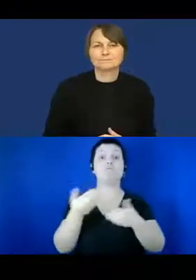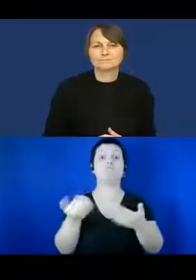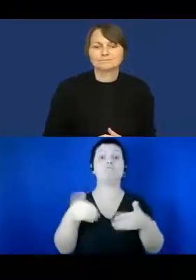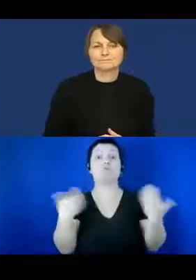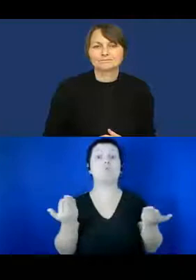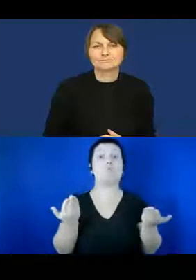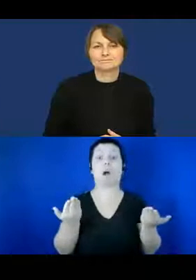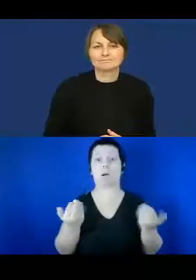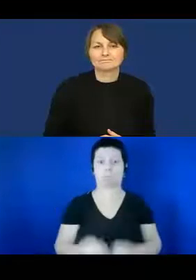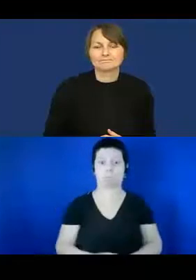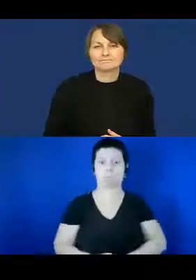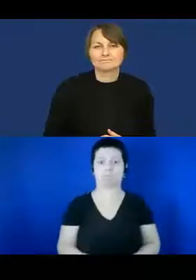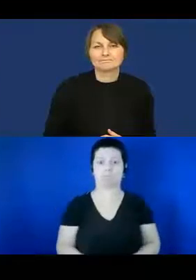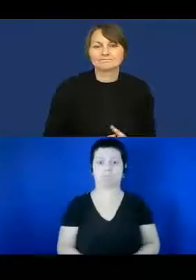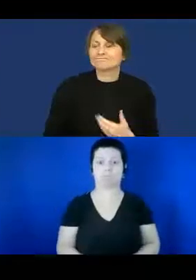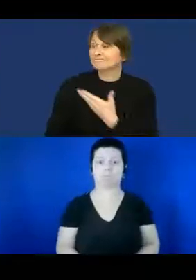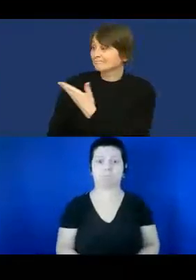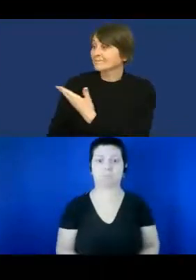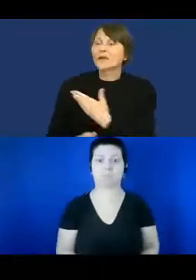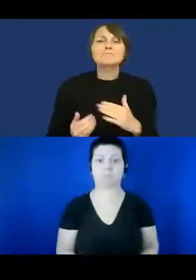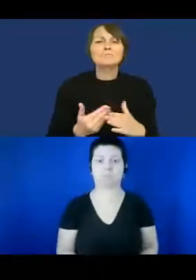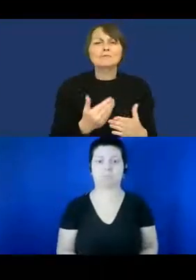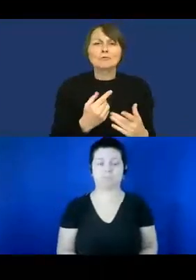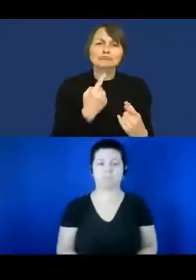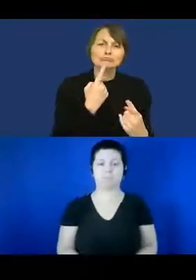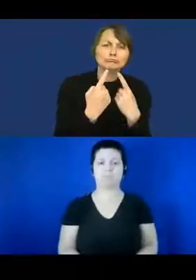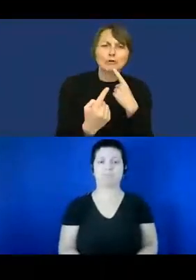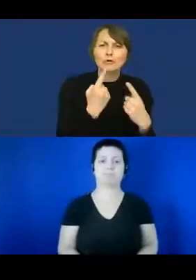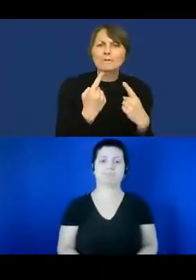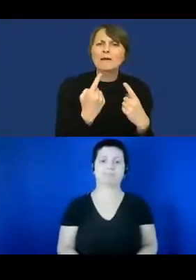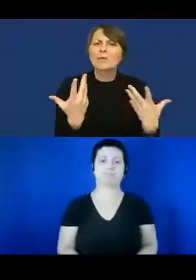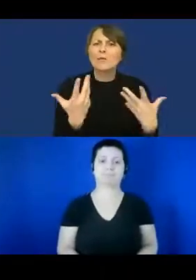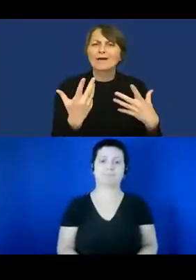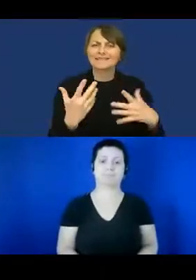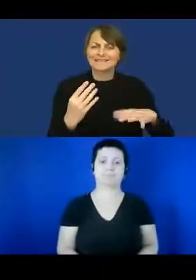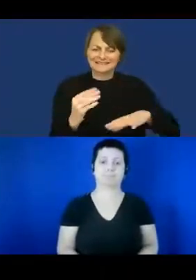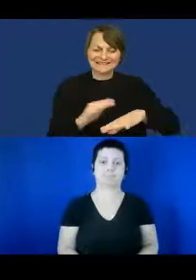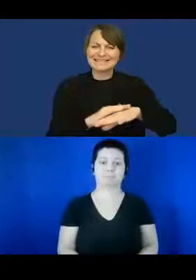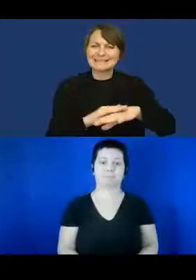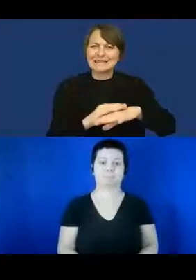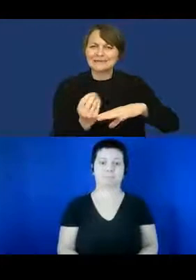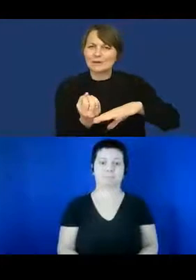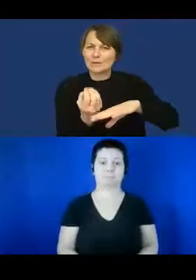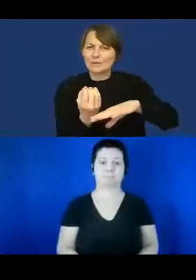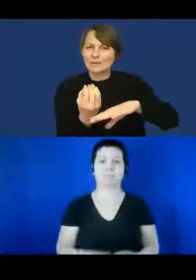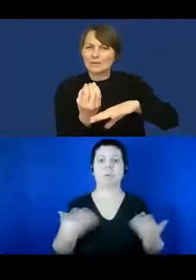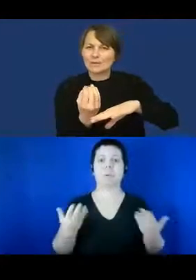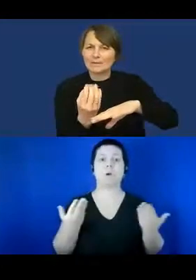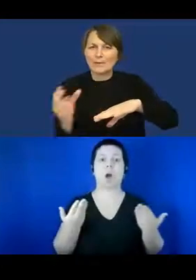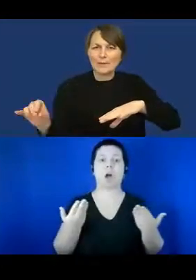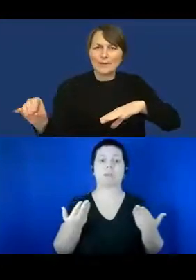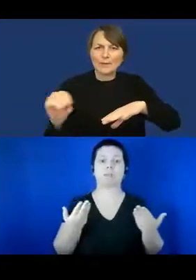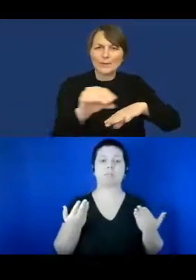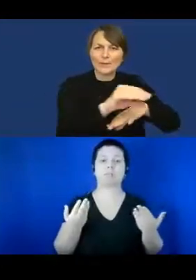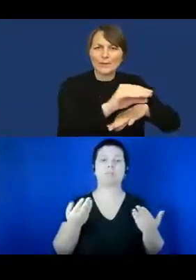Now, we've talked about the sensors that we're using, and they gather a lot of information from the